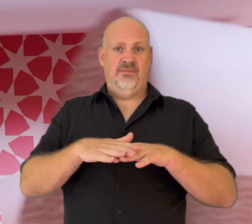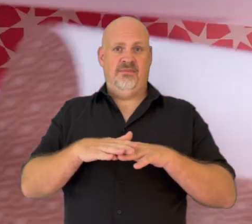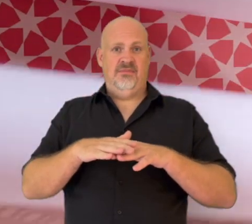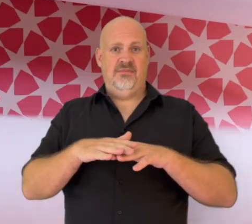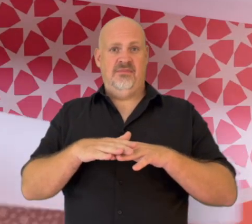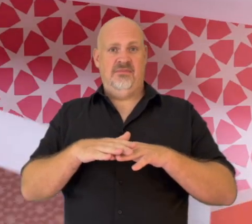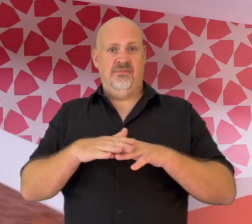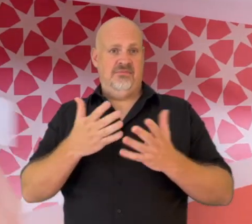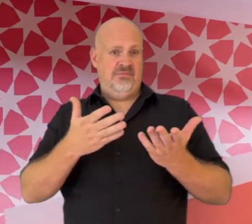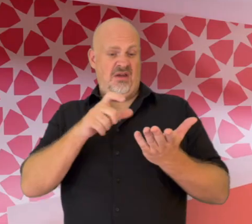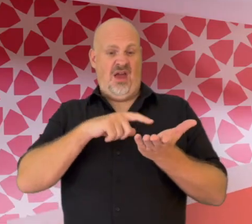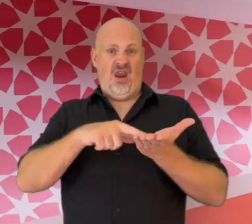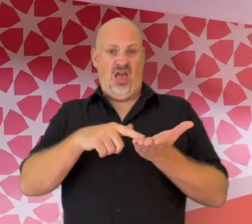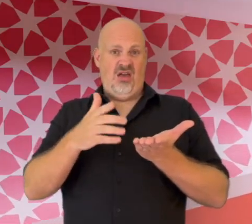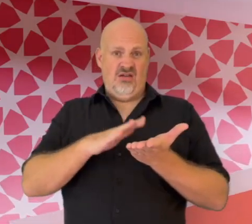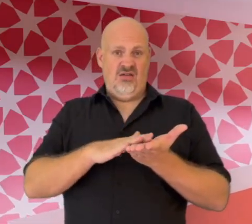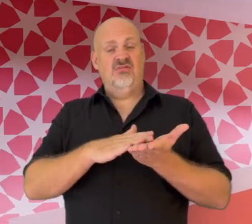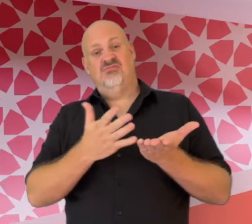or you might prefer